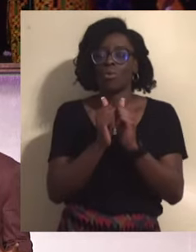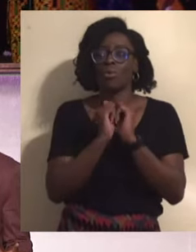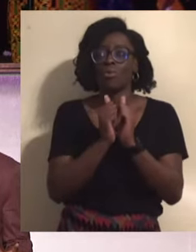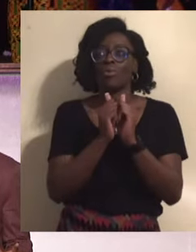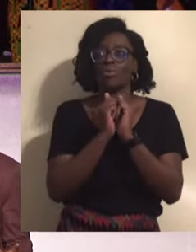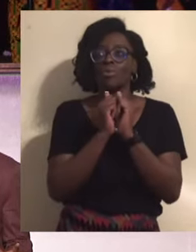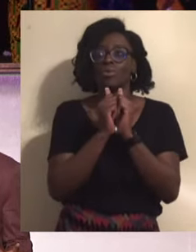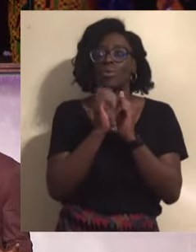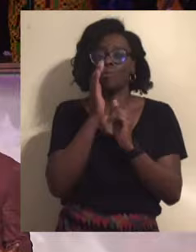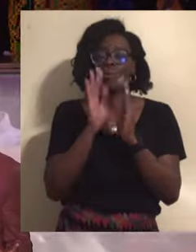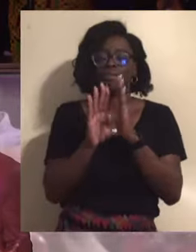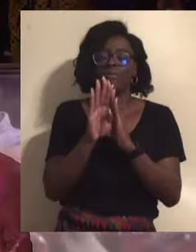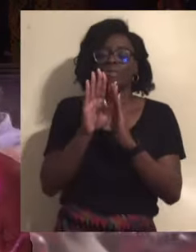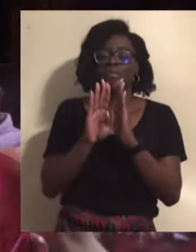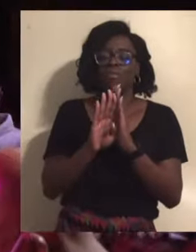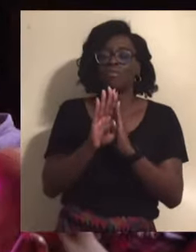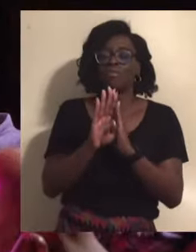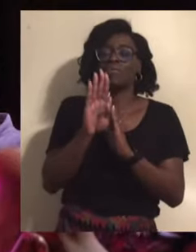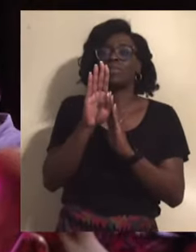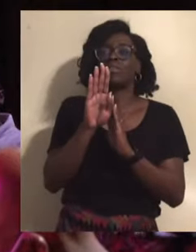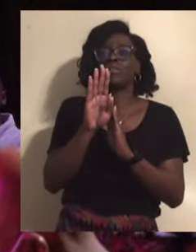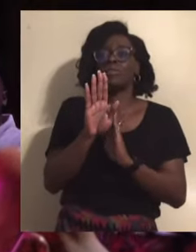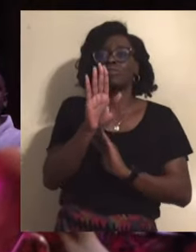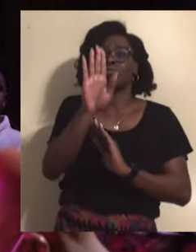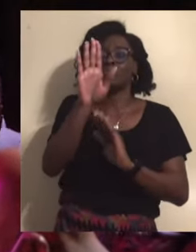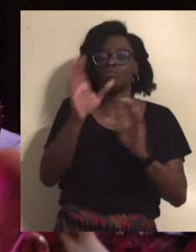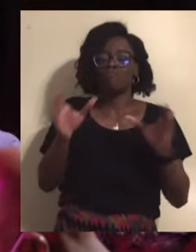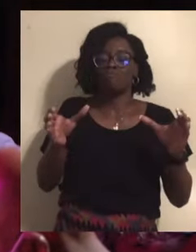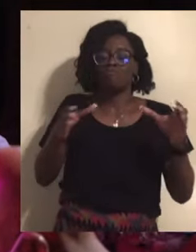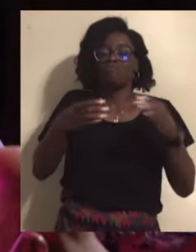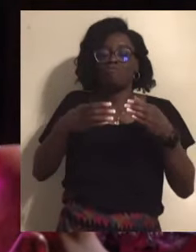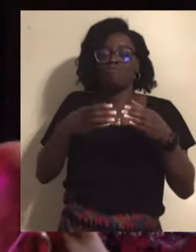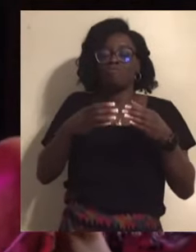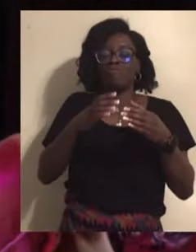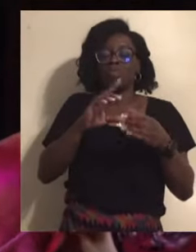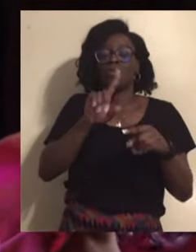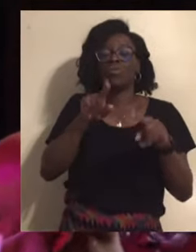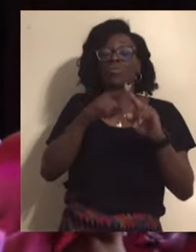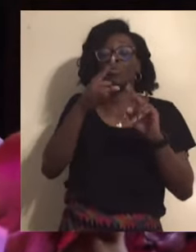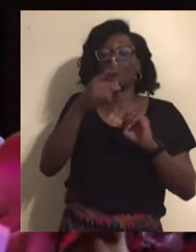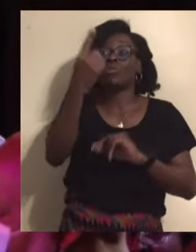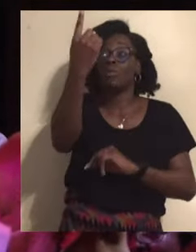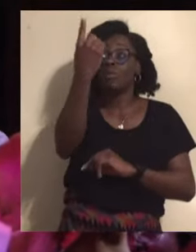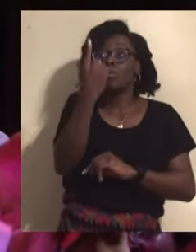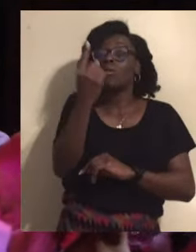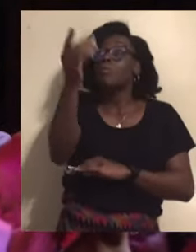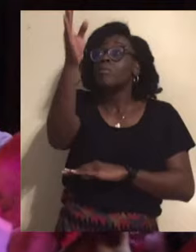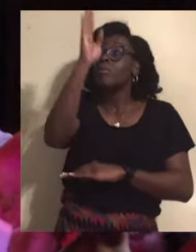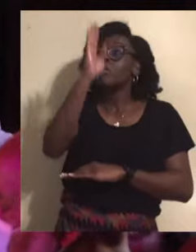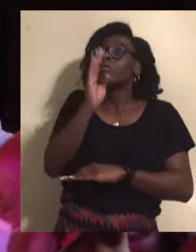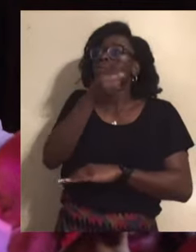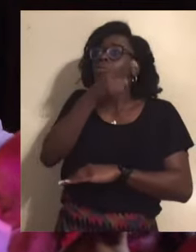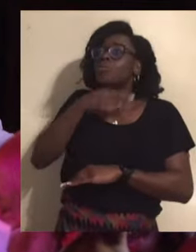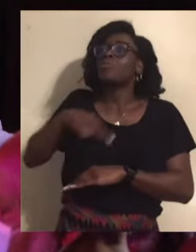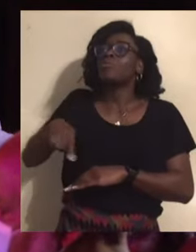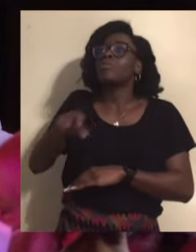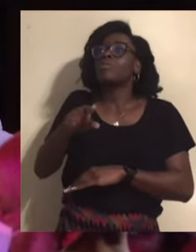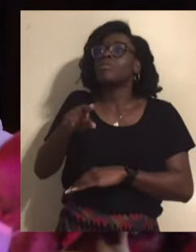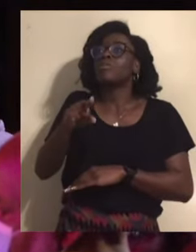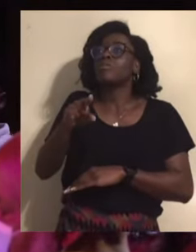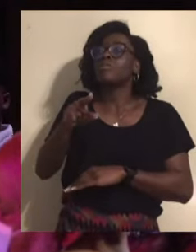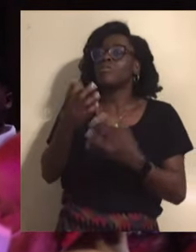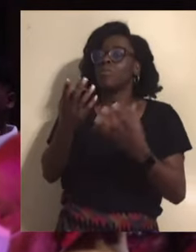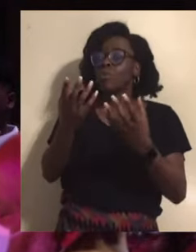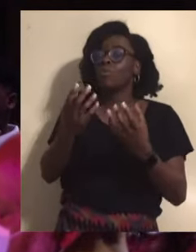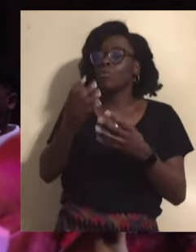come. Father, we want to be found faithful upon your return. So we ask that as we put our